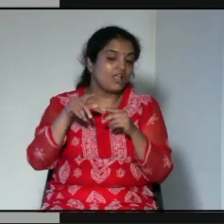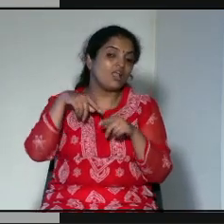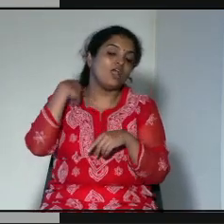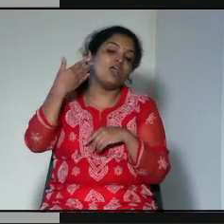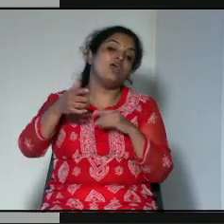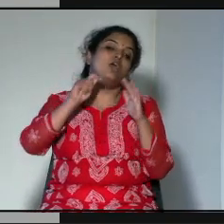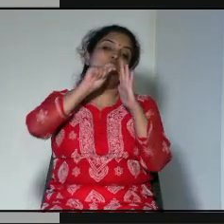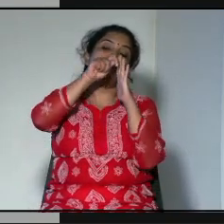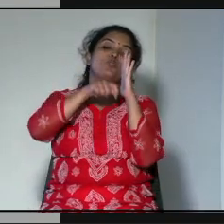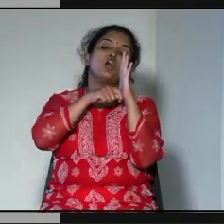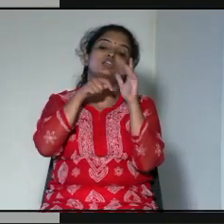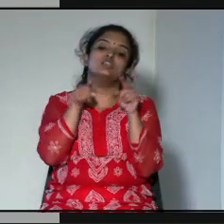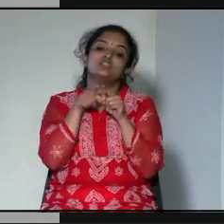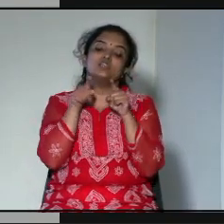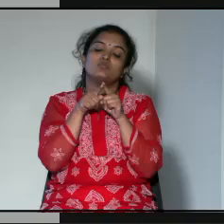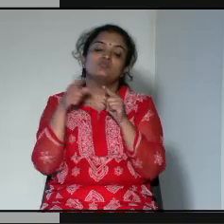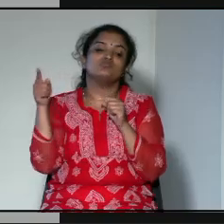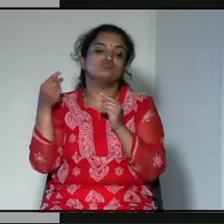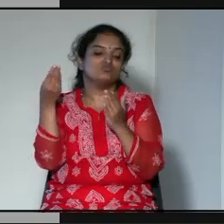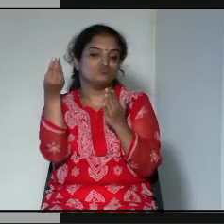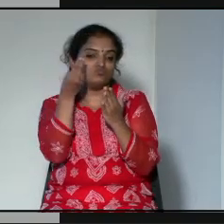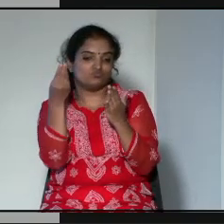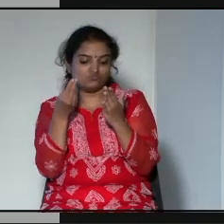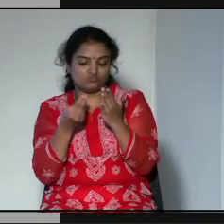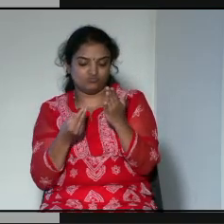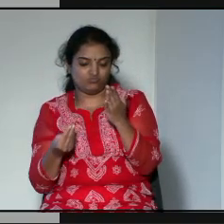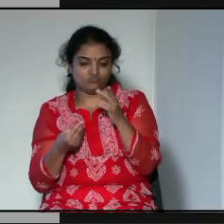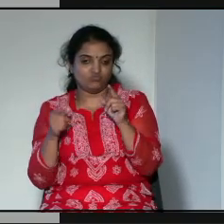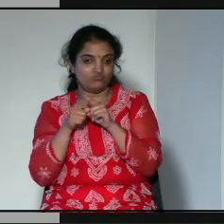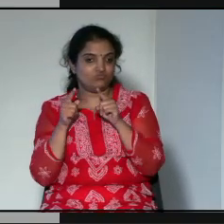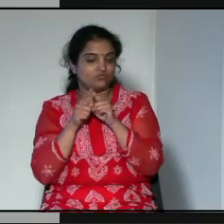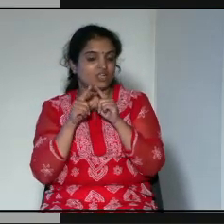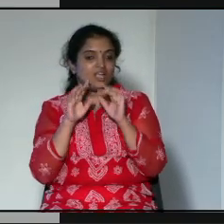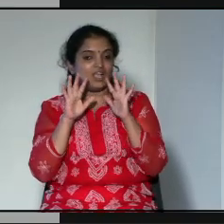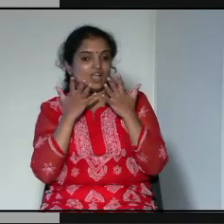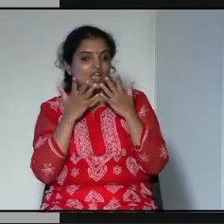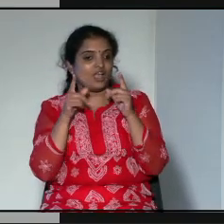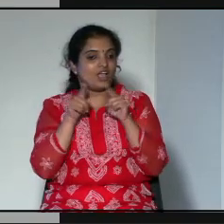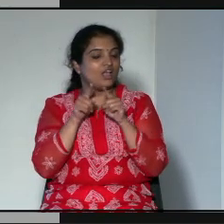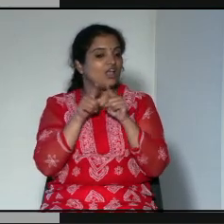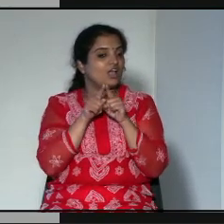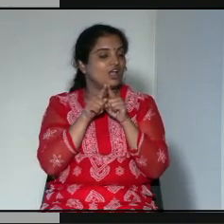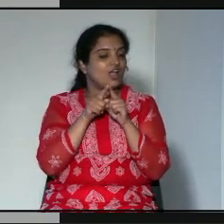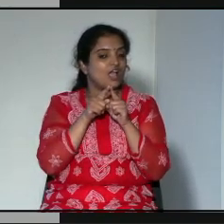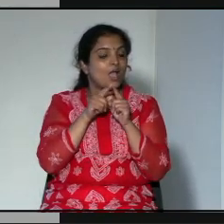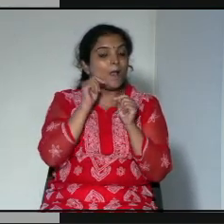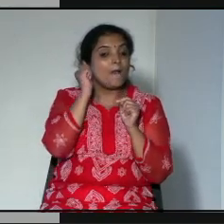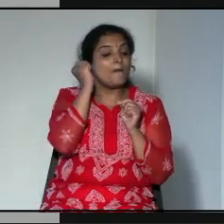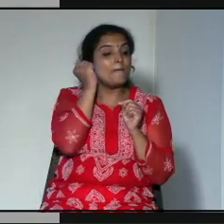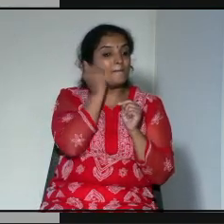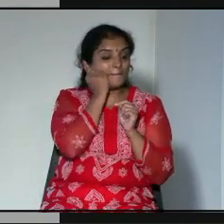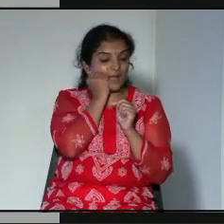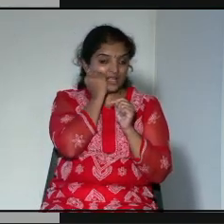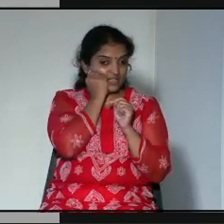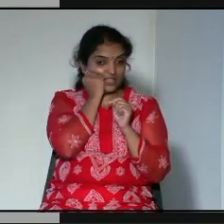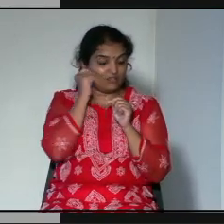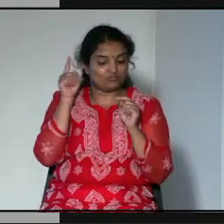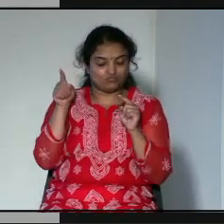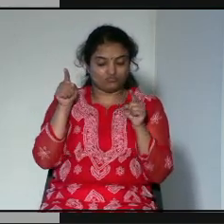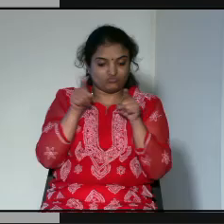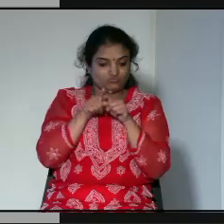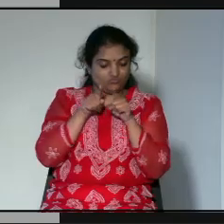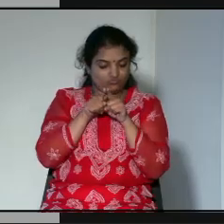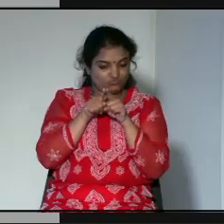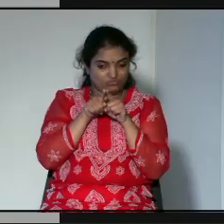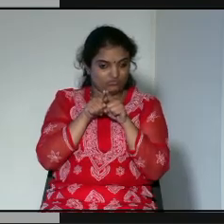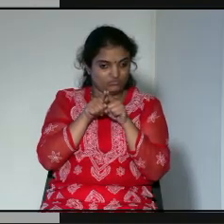drawings she would use as the basis for the women, often mothers of the children she taught, to produce stitched pictures of